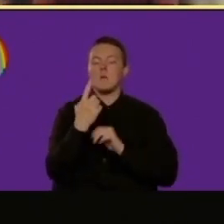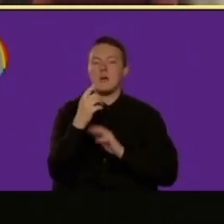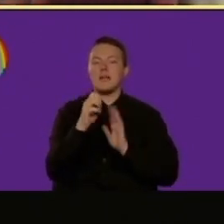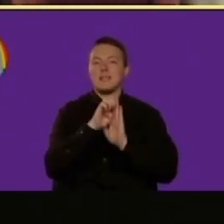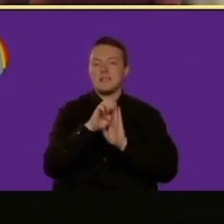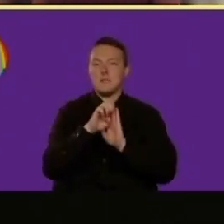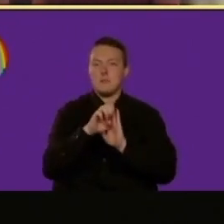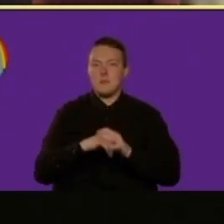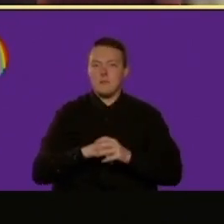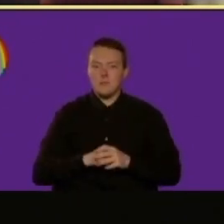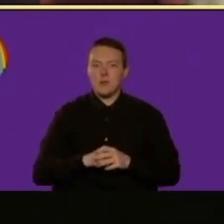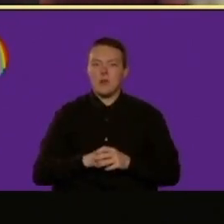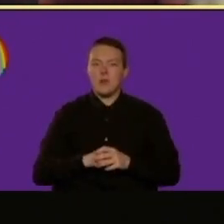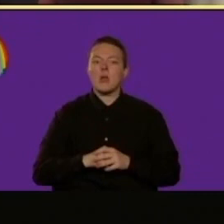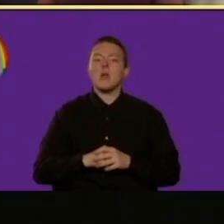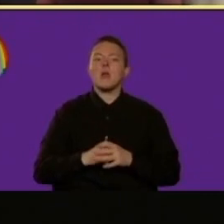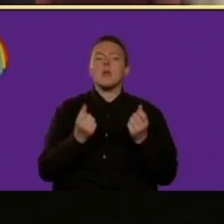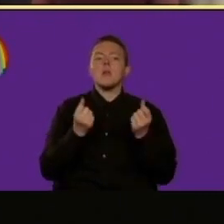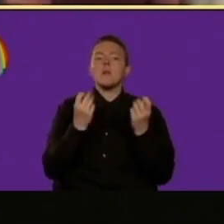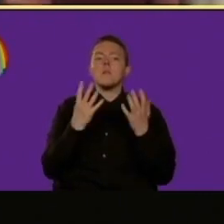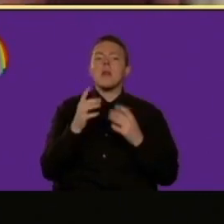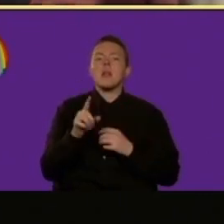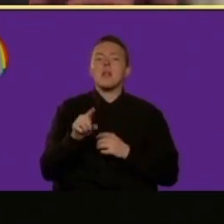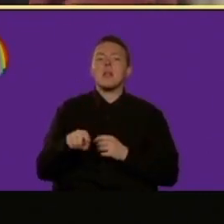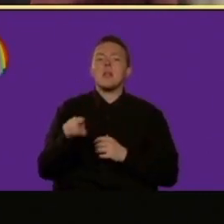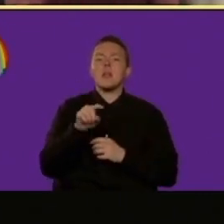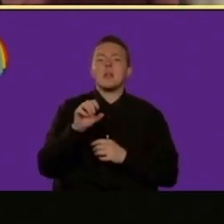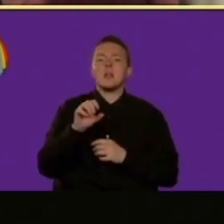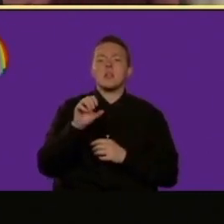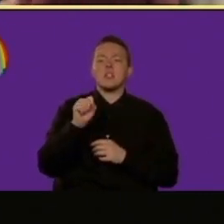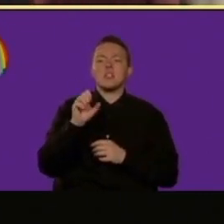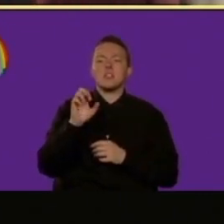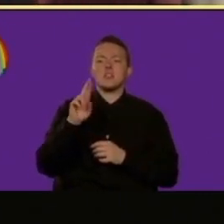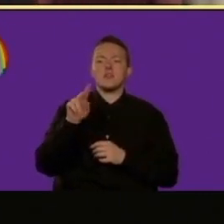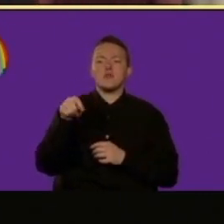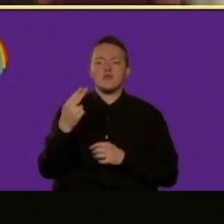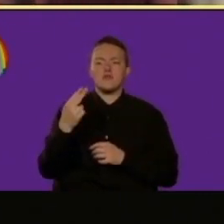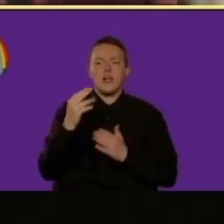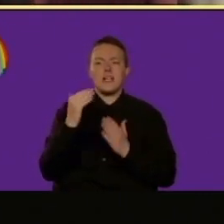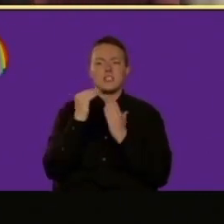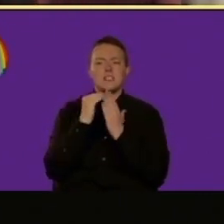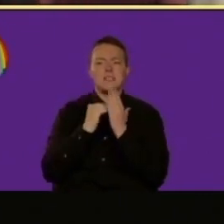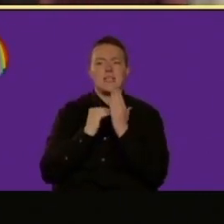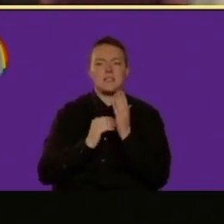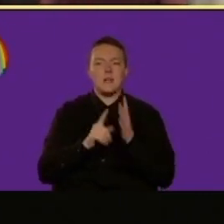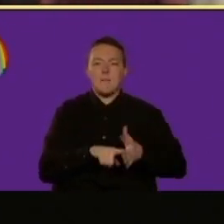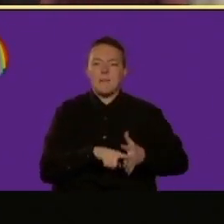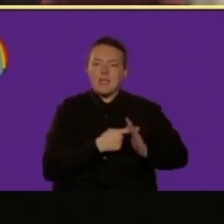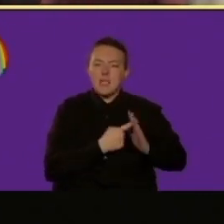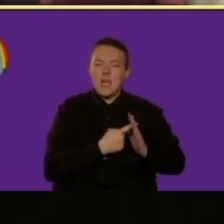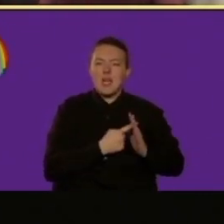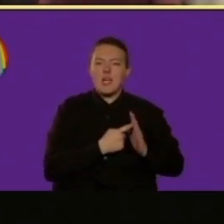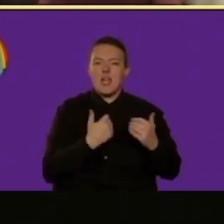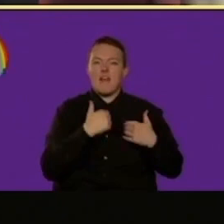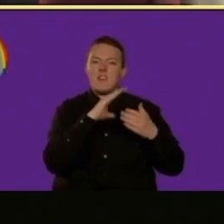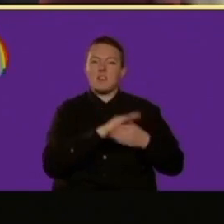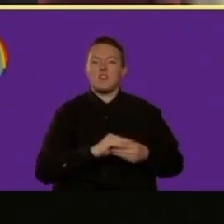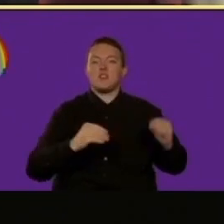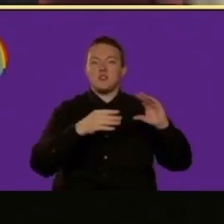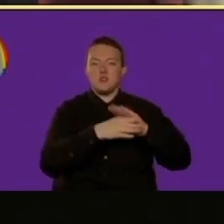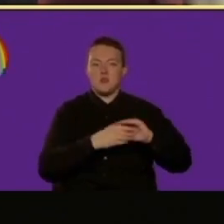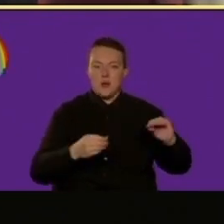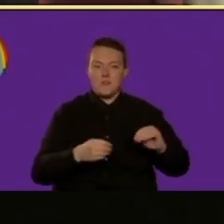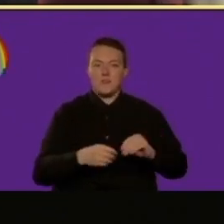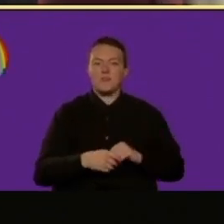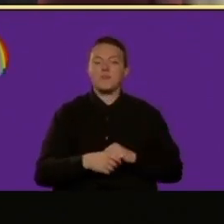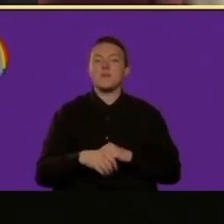then they disguised themselves and became actors to then play a very dramatic scene from a soap